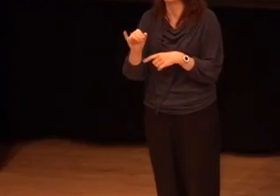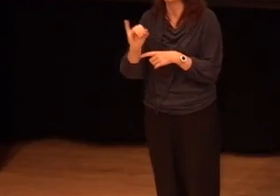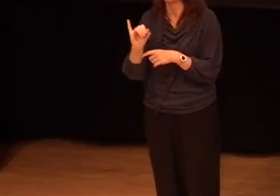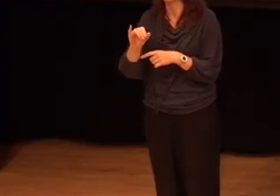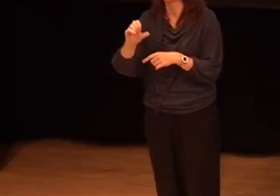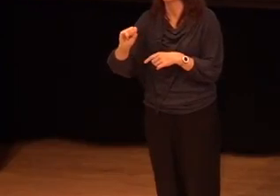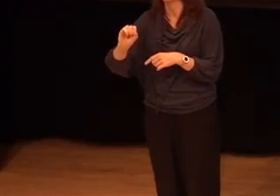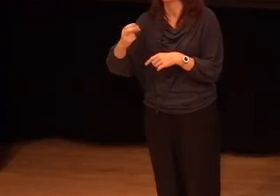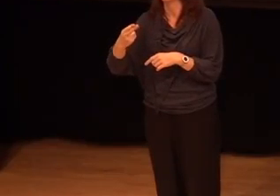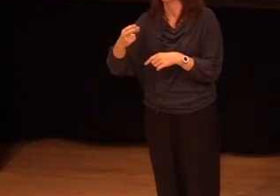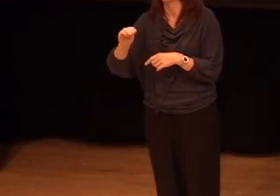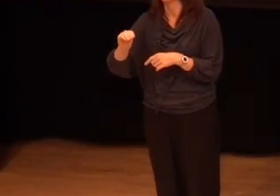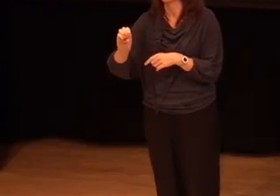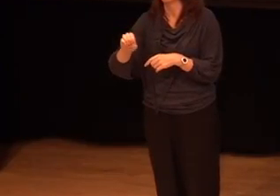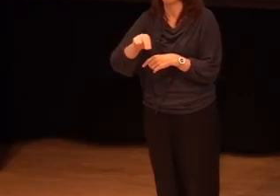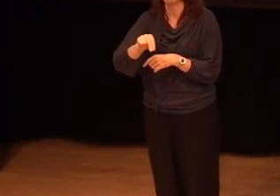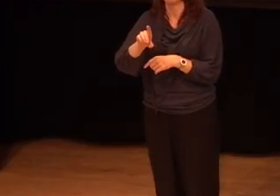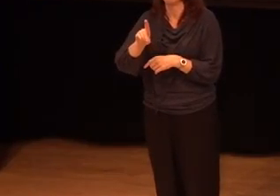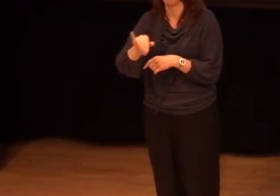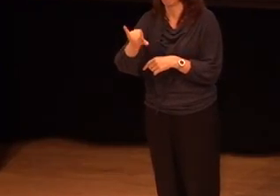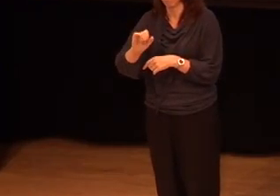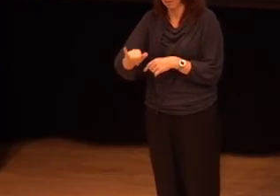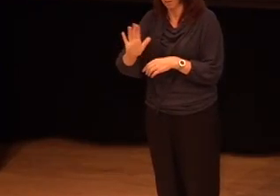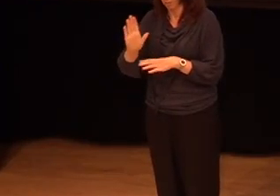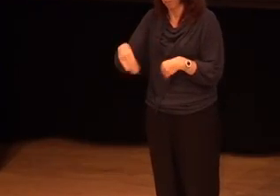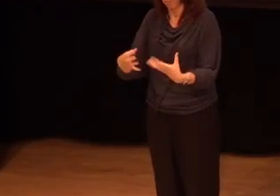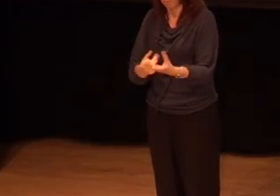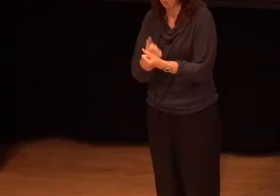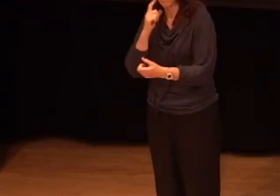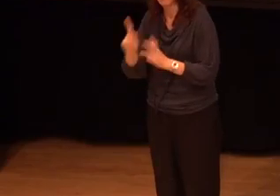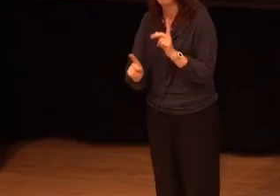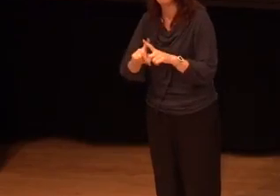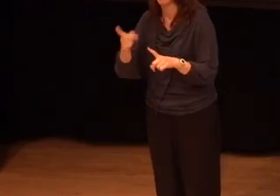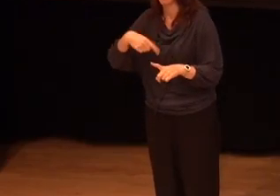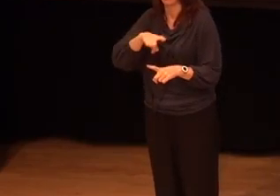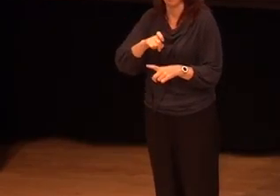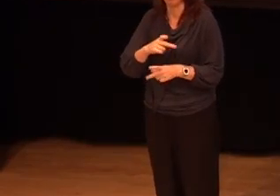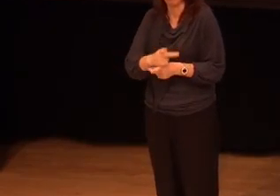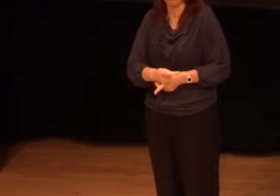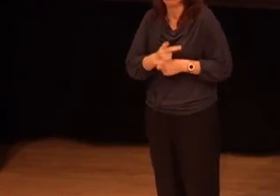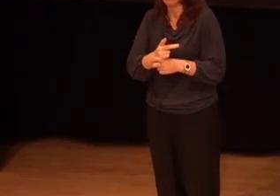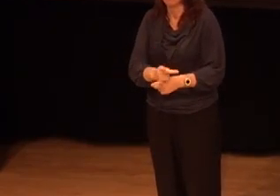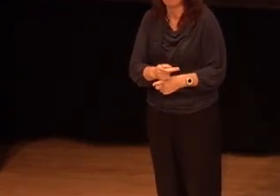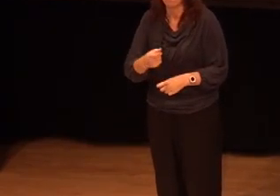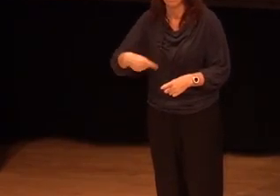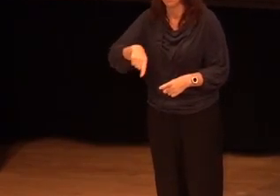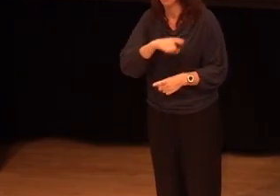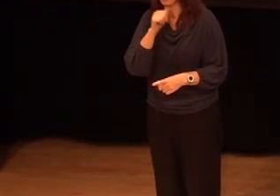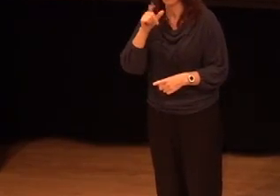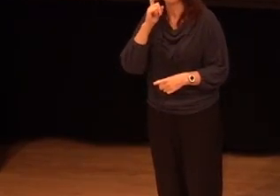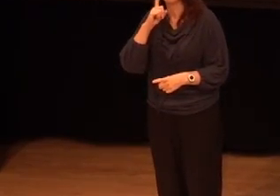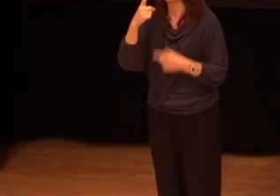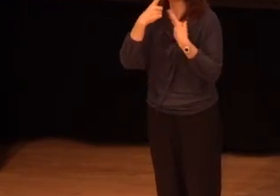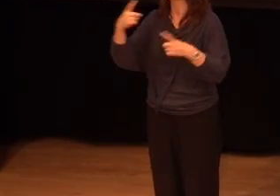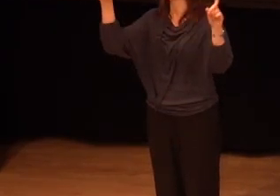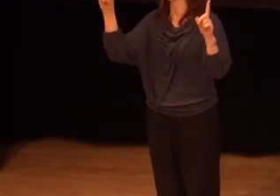way of sort of providing support for people, but I think we need to be very careful in Australia that we don't think that's the be-all and end-all. Really,